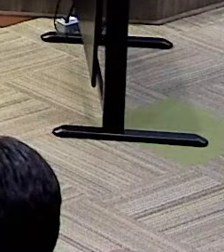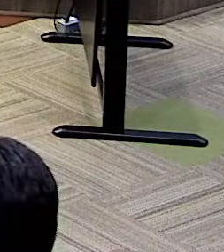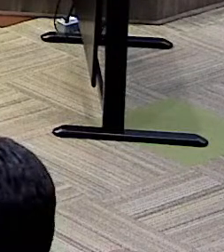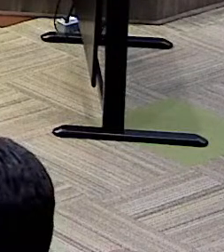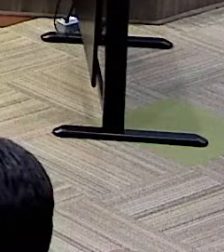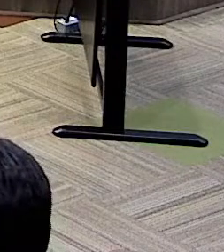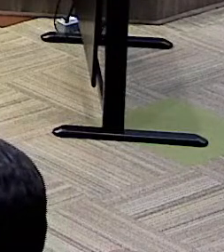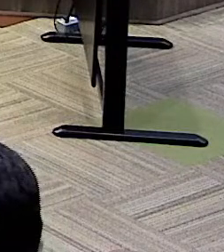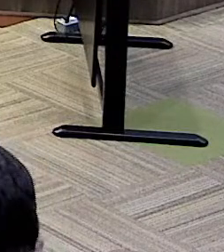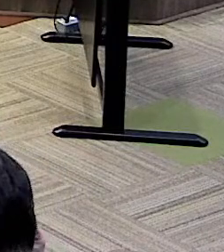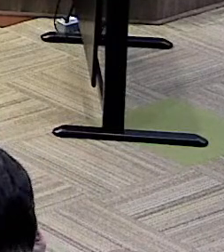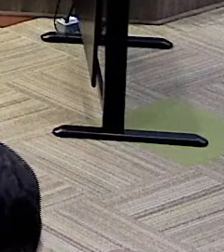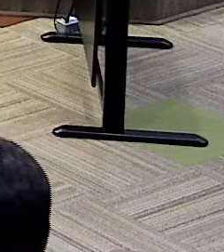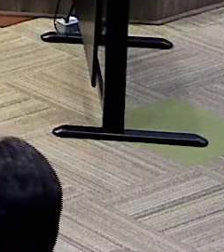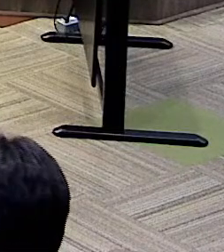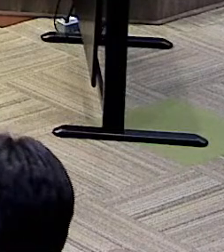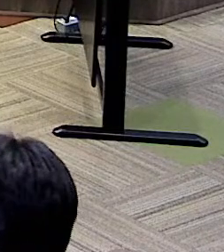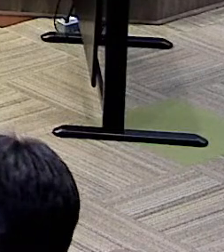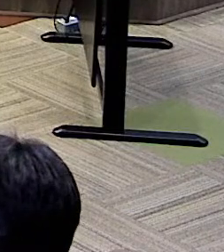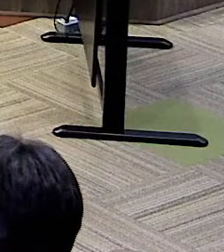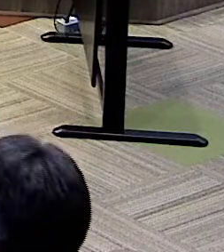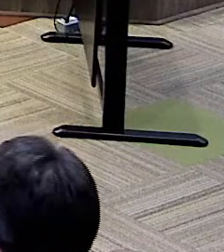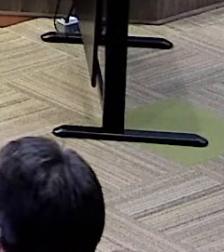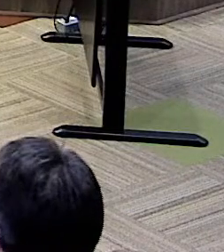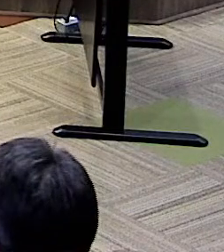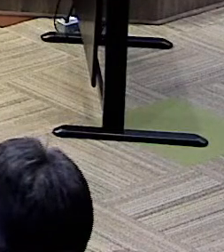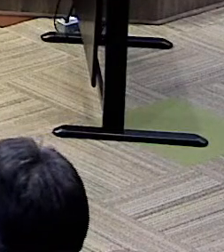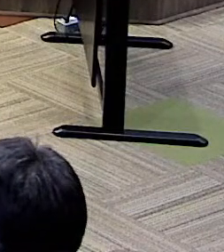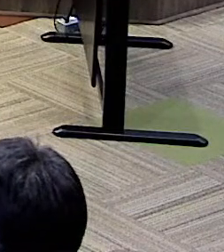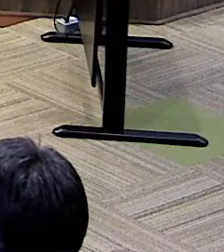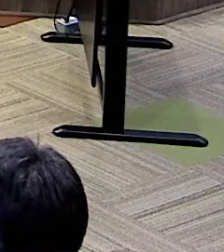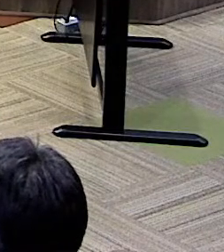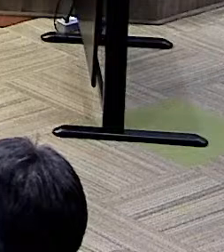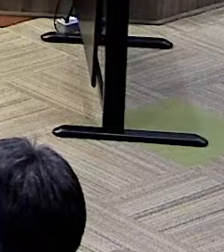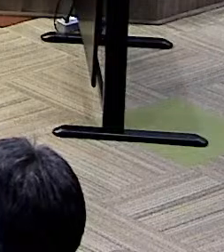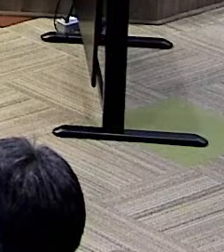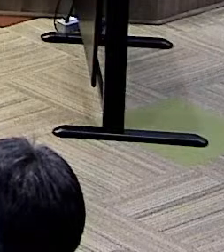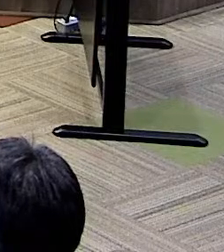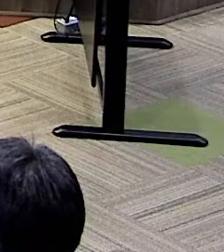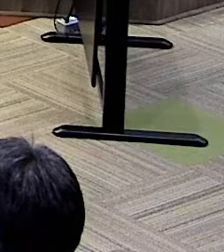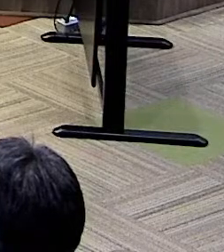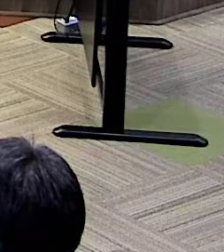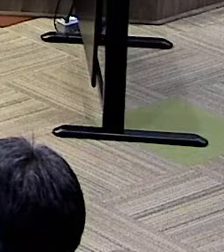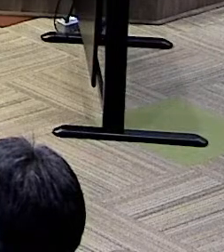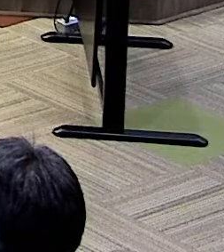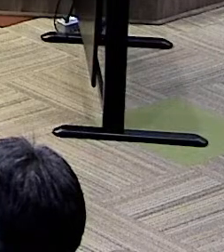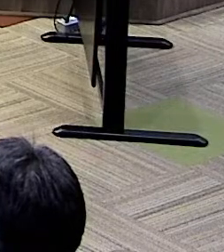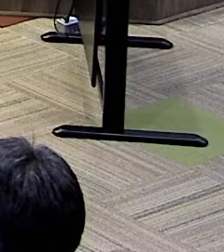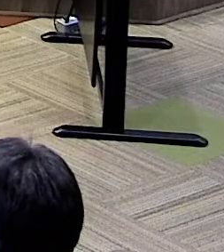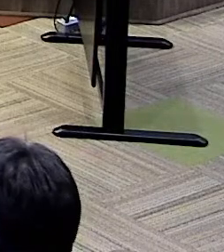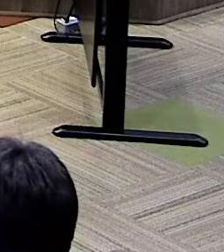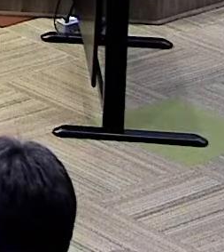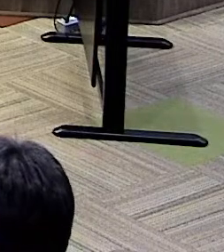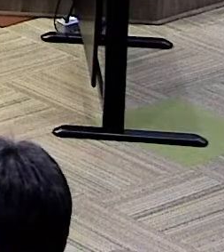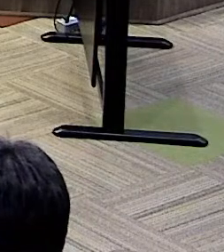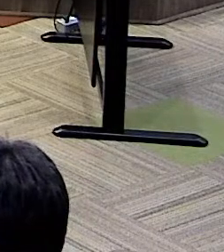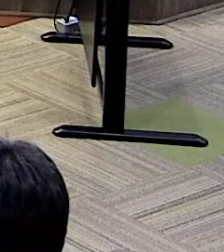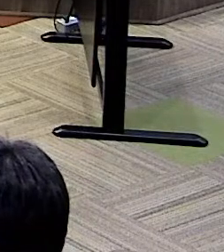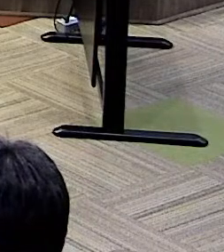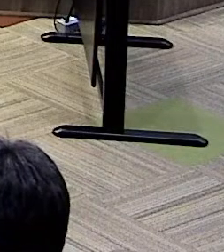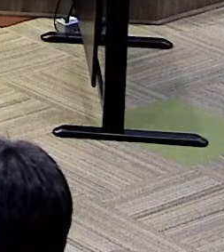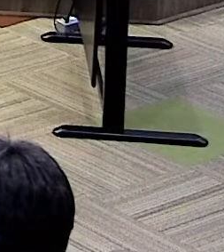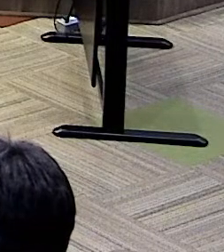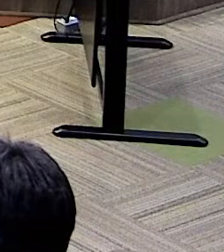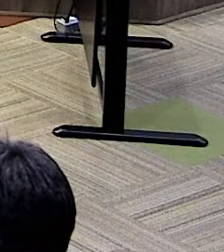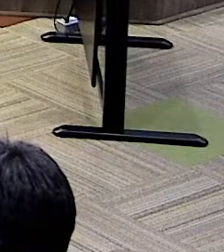and then those steps should be solidified shortly. Please. Through you, Your Worship. Yes, there are some decision